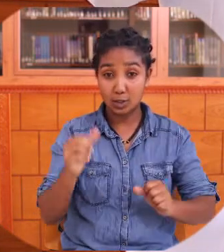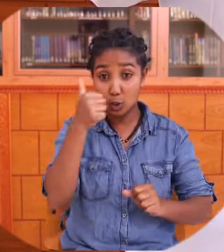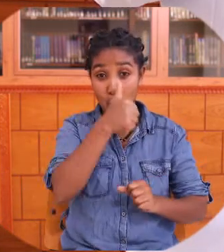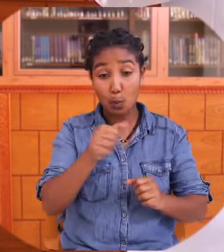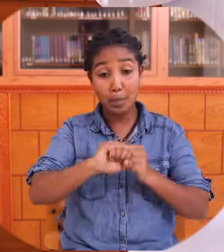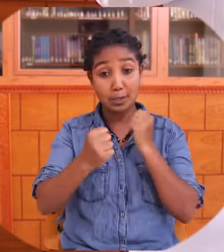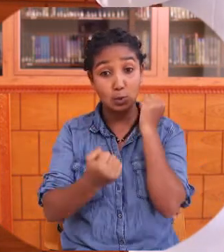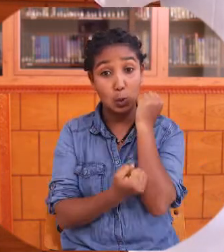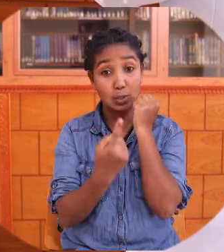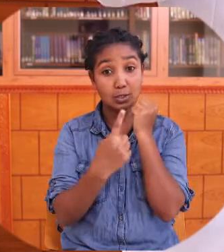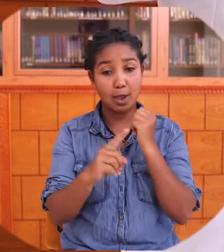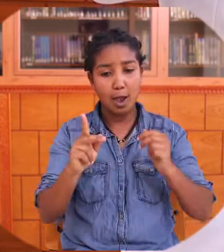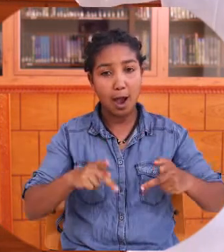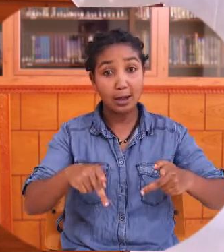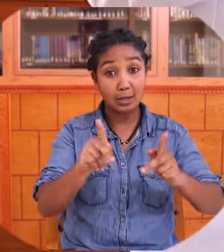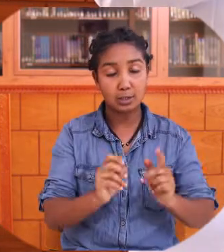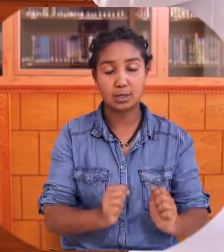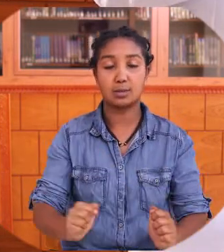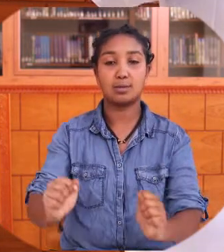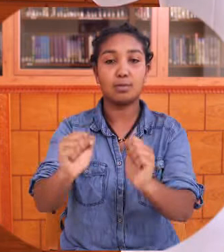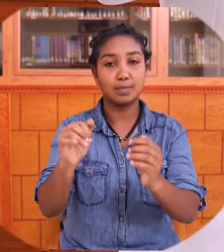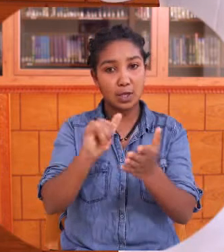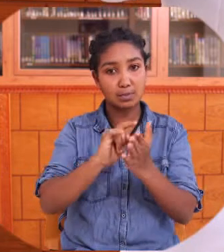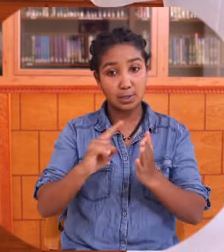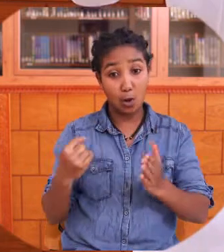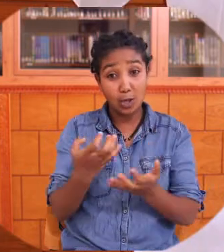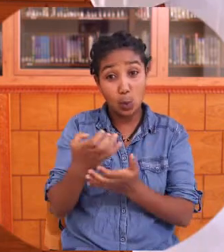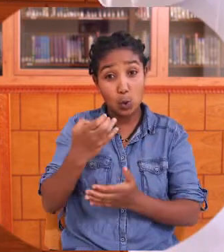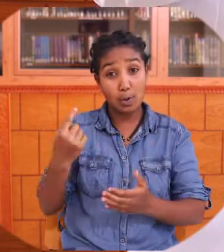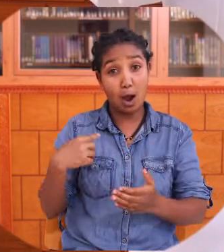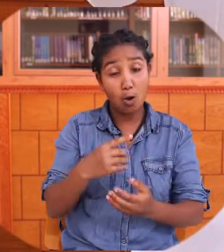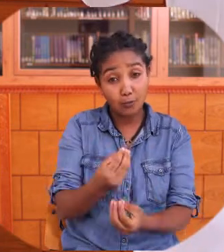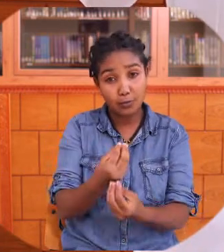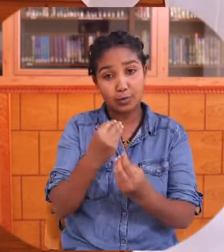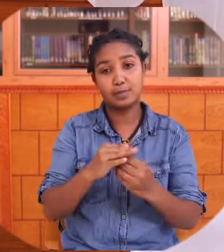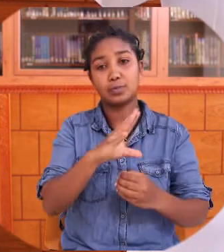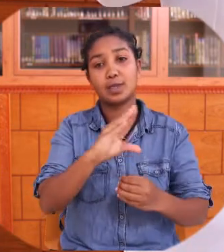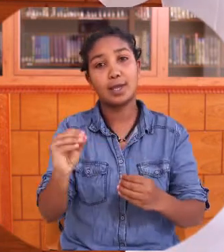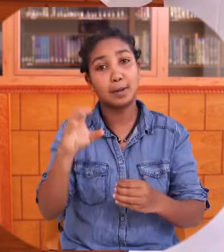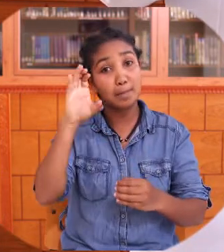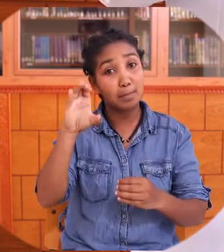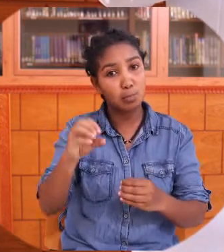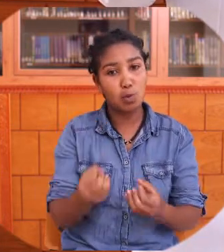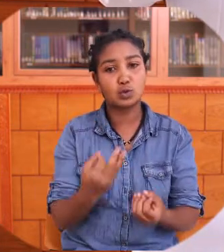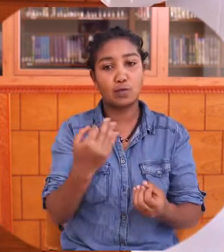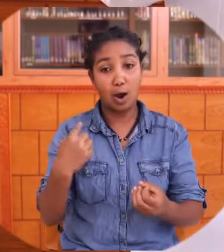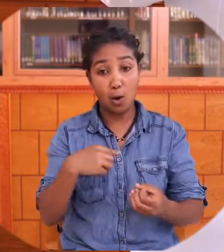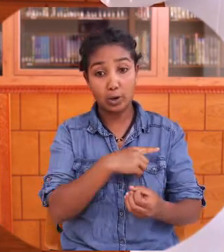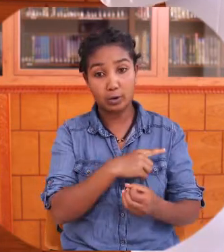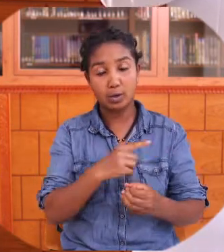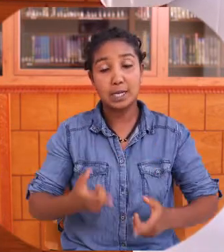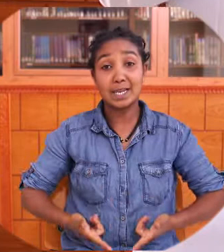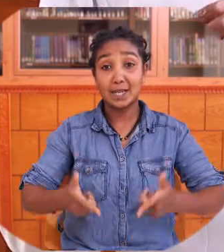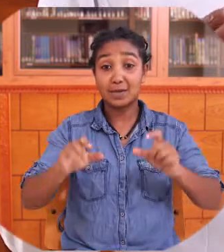is based on the agricultural system. That means our economy, our food, and most of our living